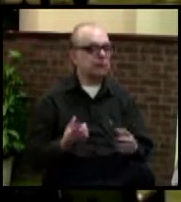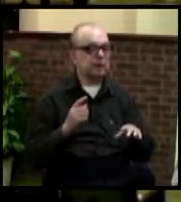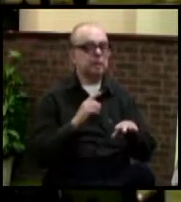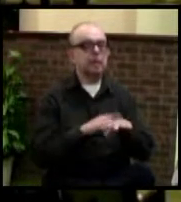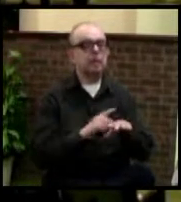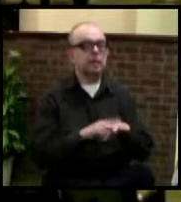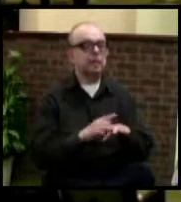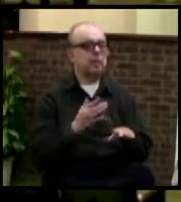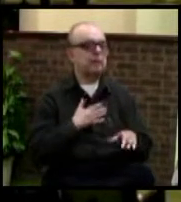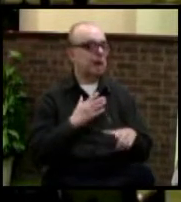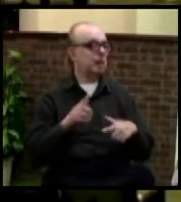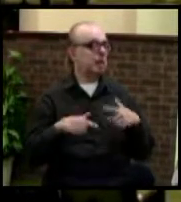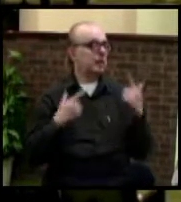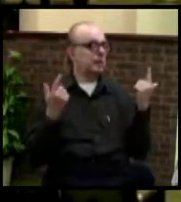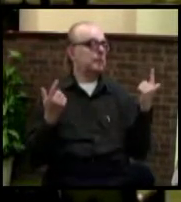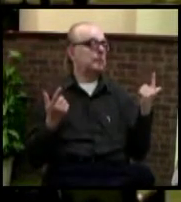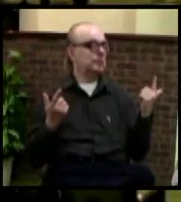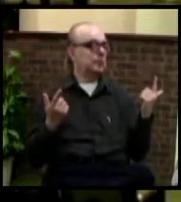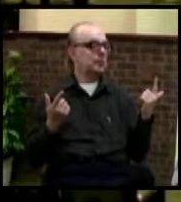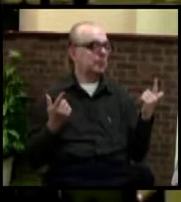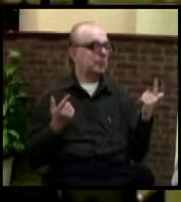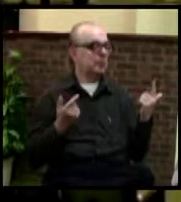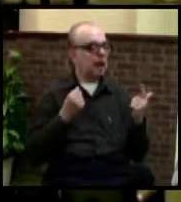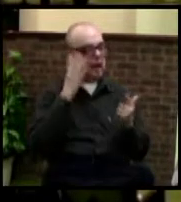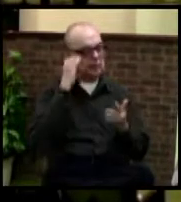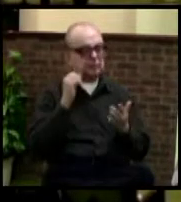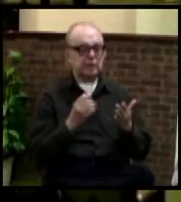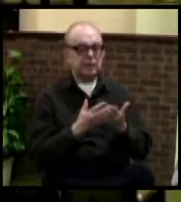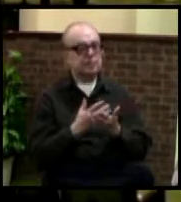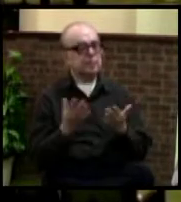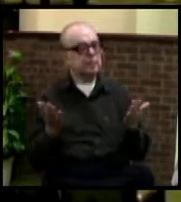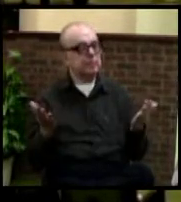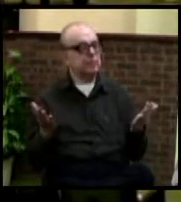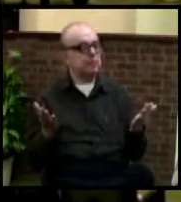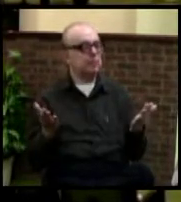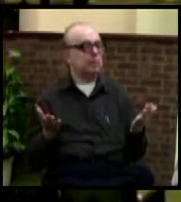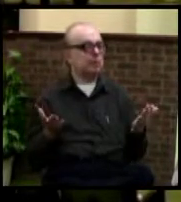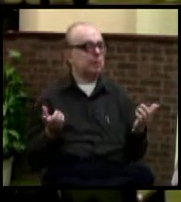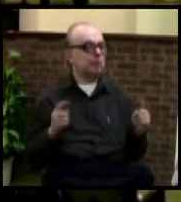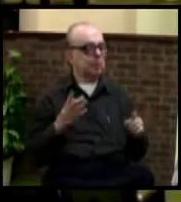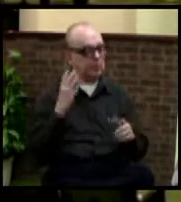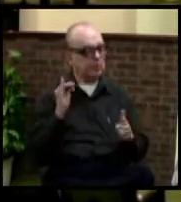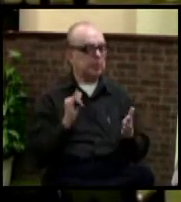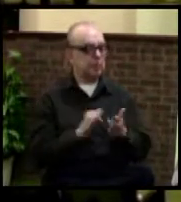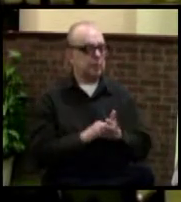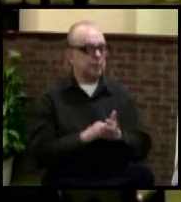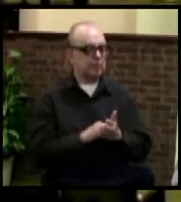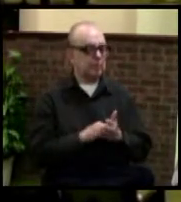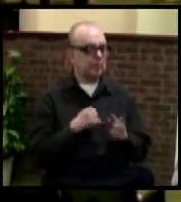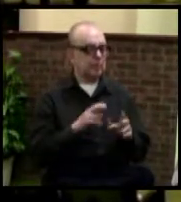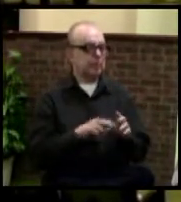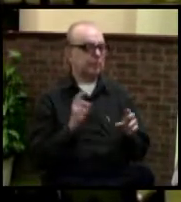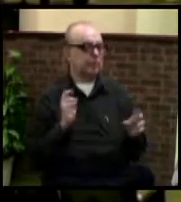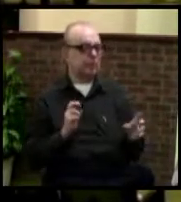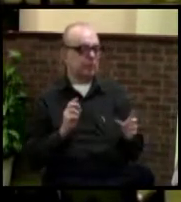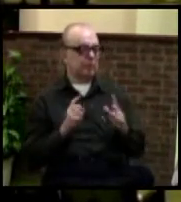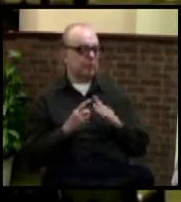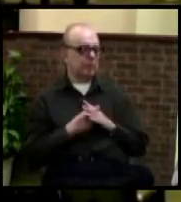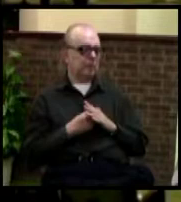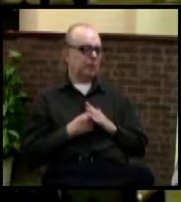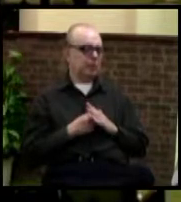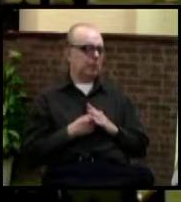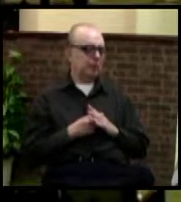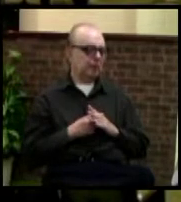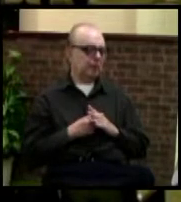There are many times in my life I've gone through something. And once we've gotten through it, we step back and we